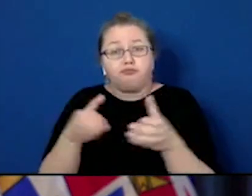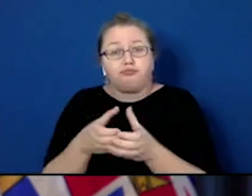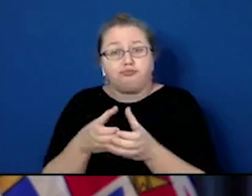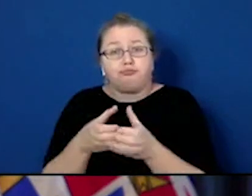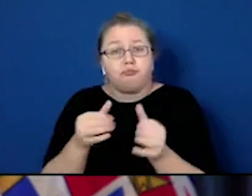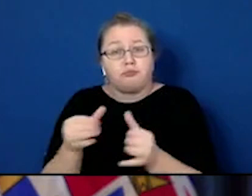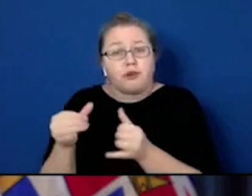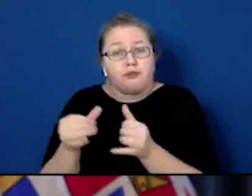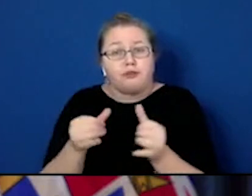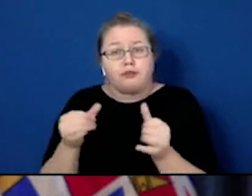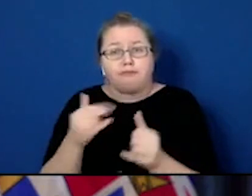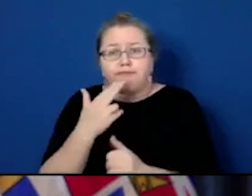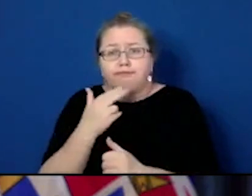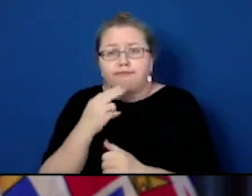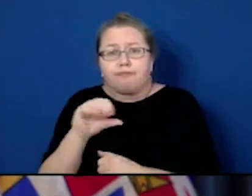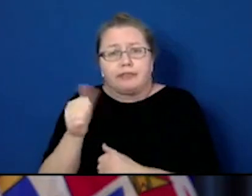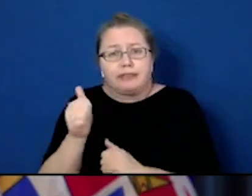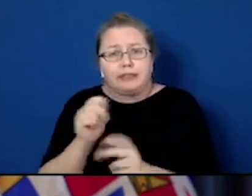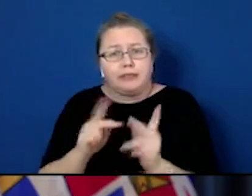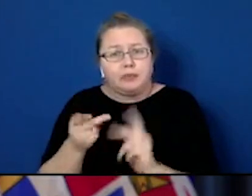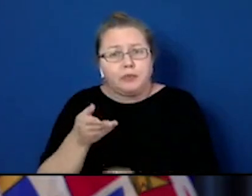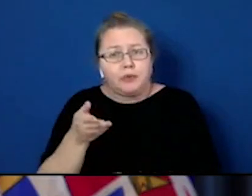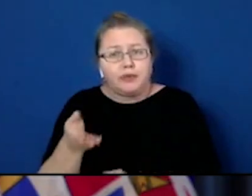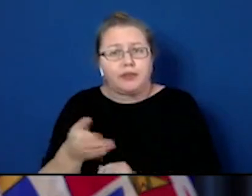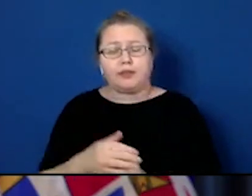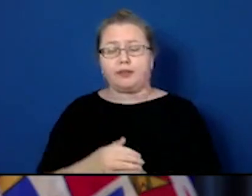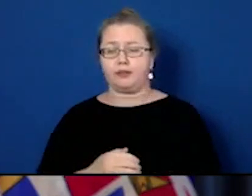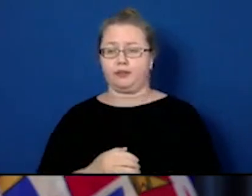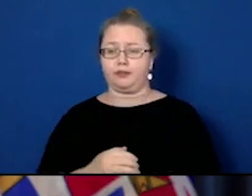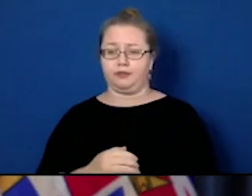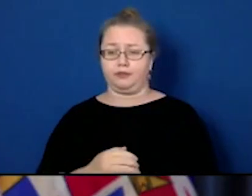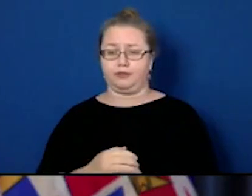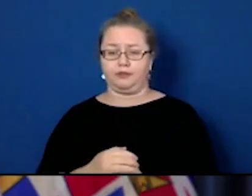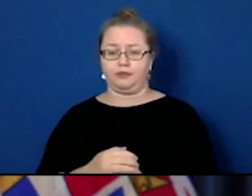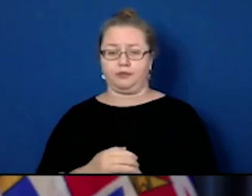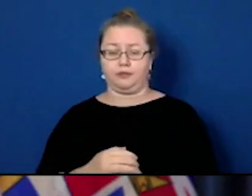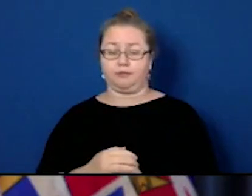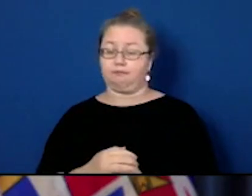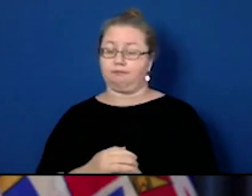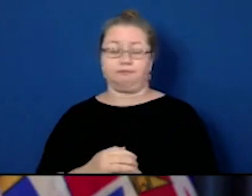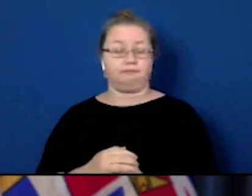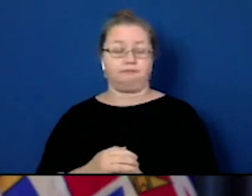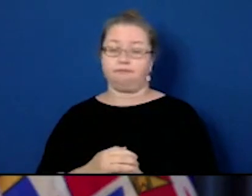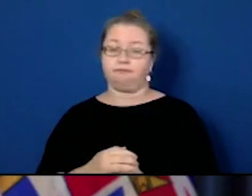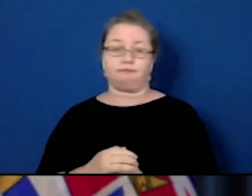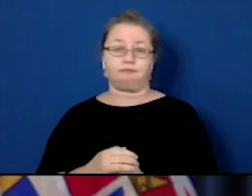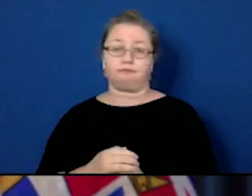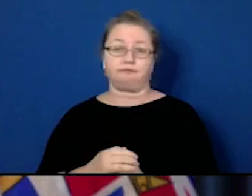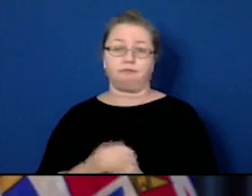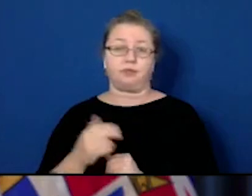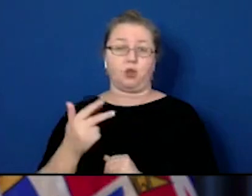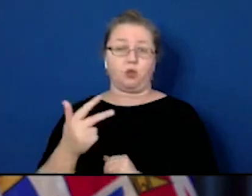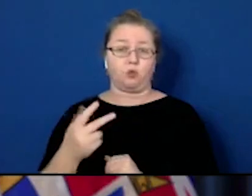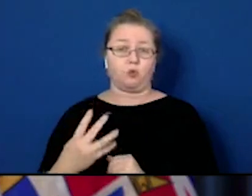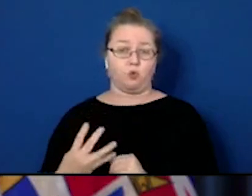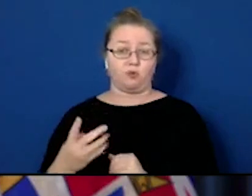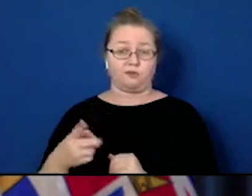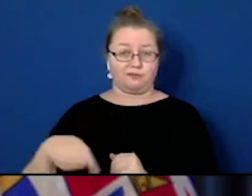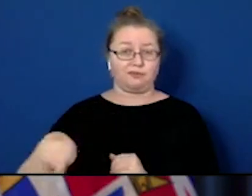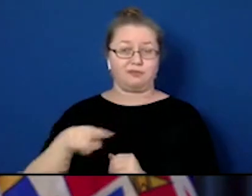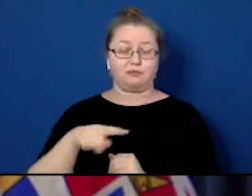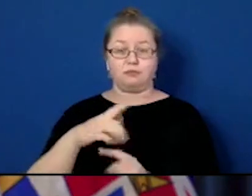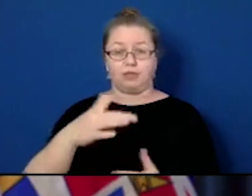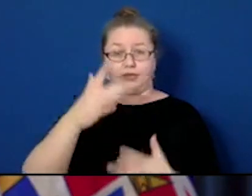home in Metro Vancouver where there were under 10 people there, and 3/4 of them